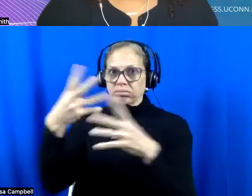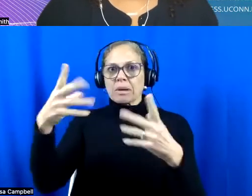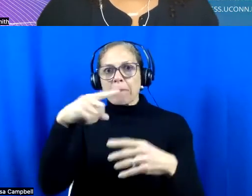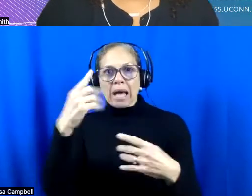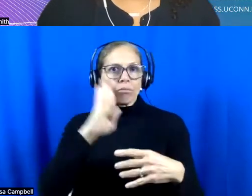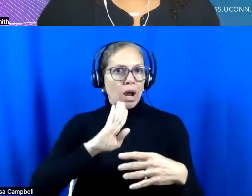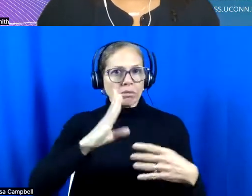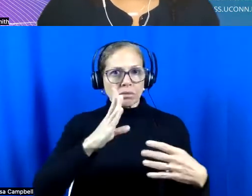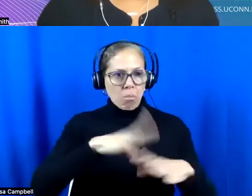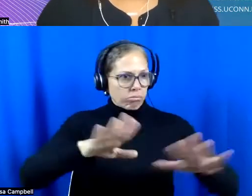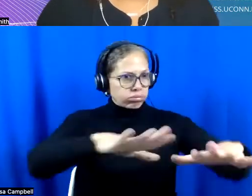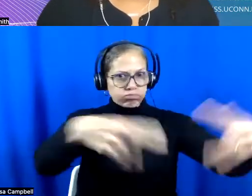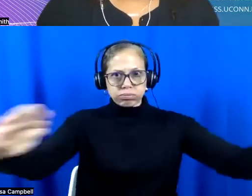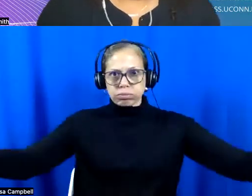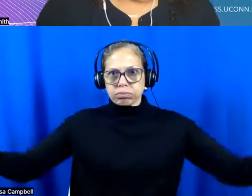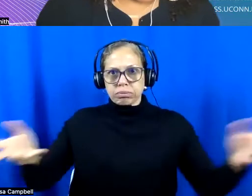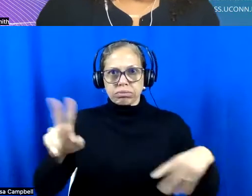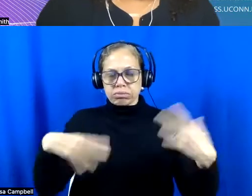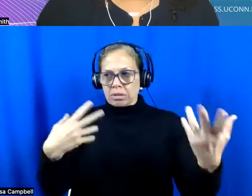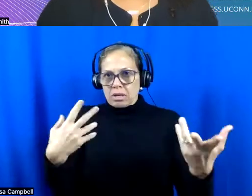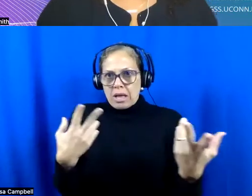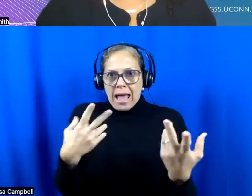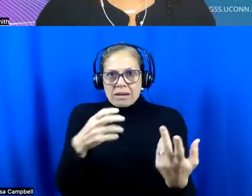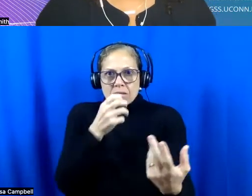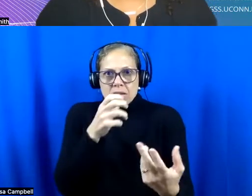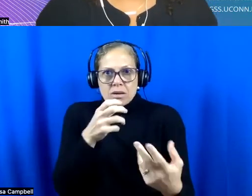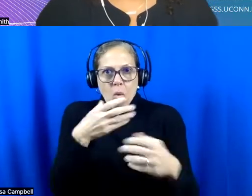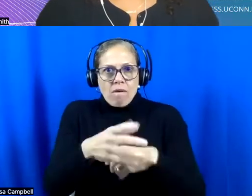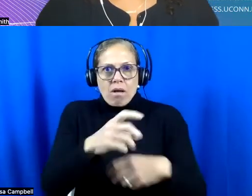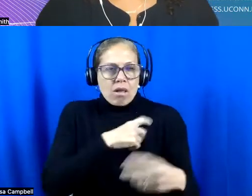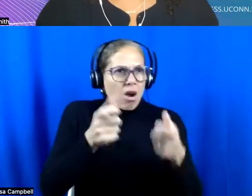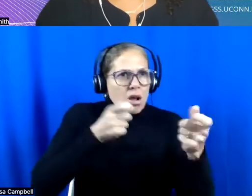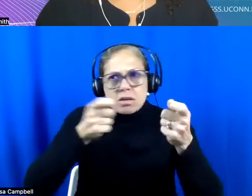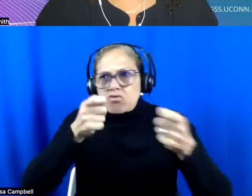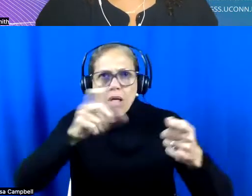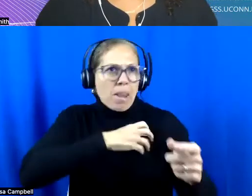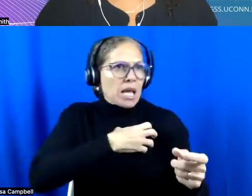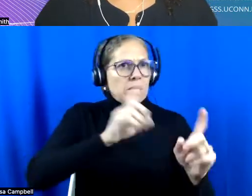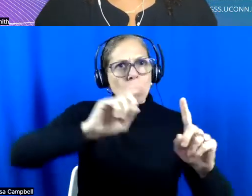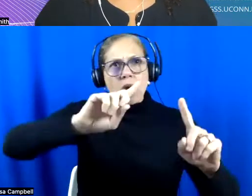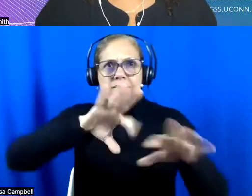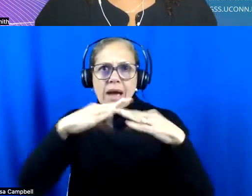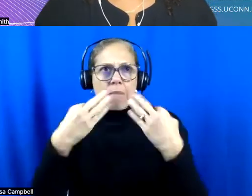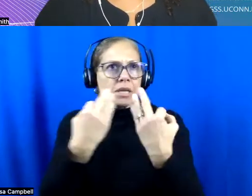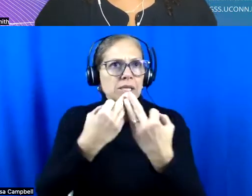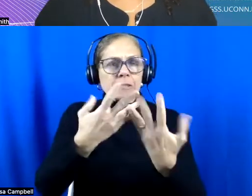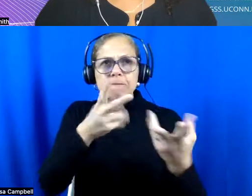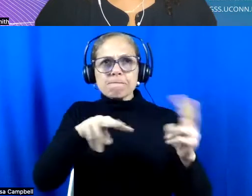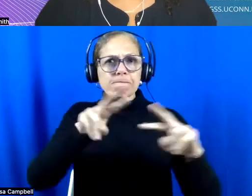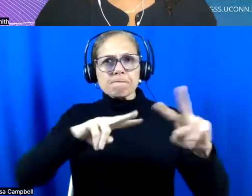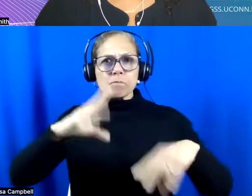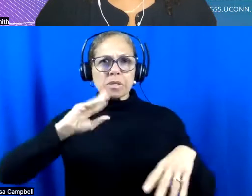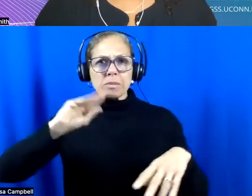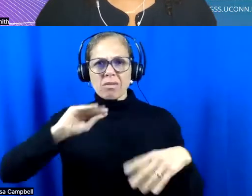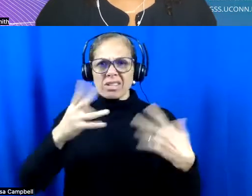bodies were being over-policed and continue to be over-policed in New York City, and where families were